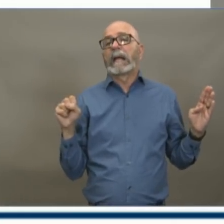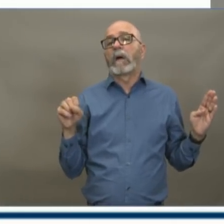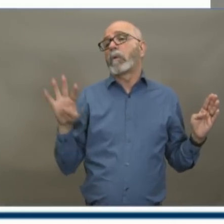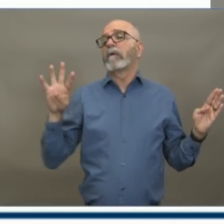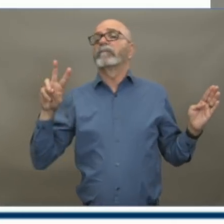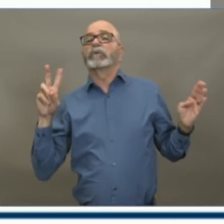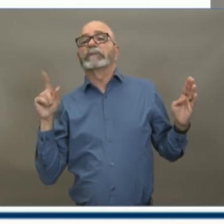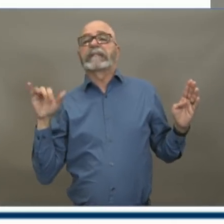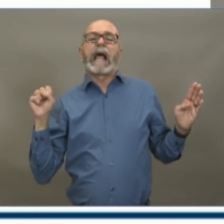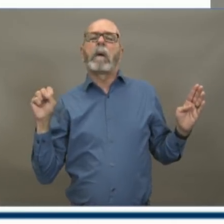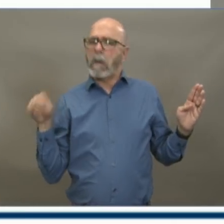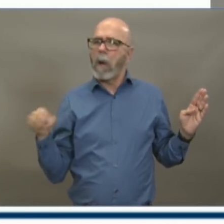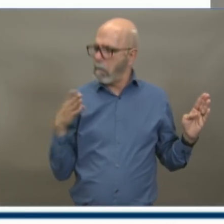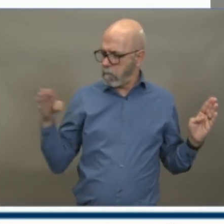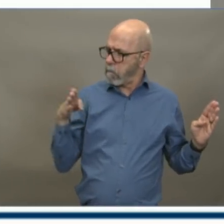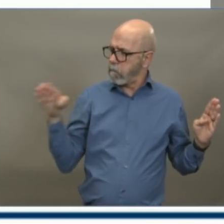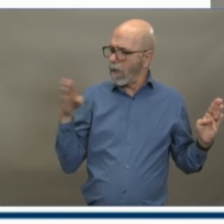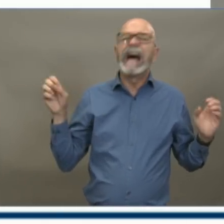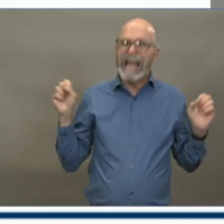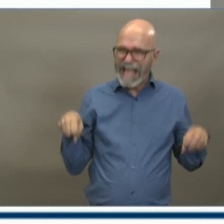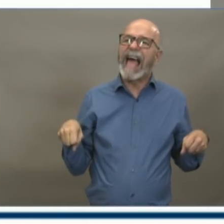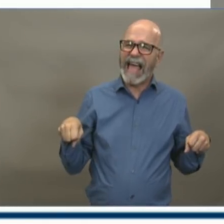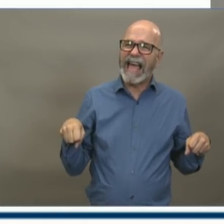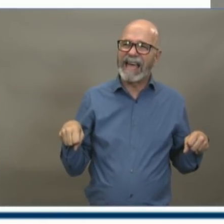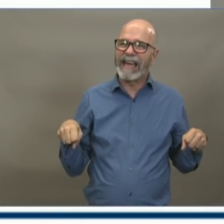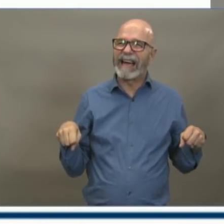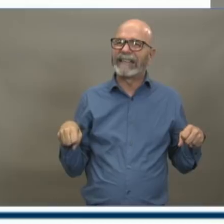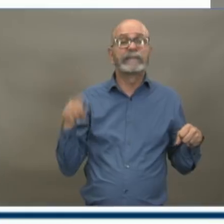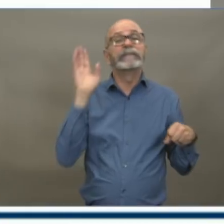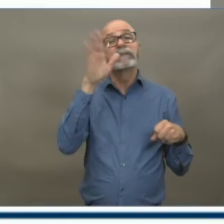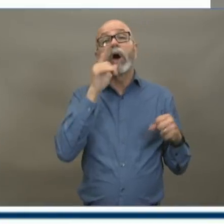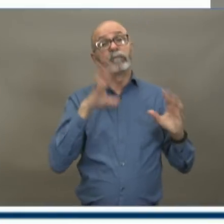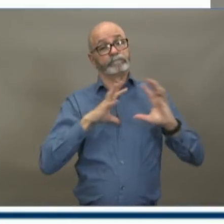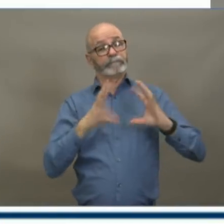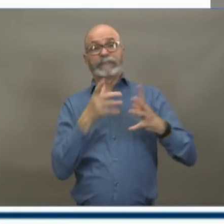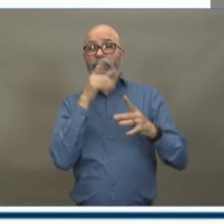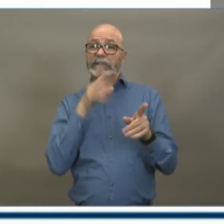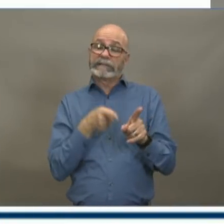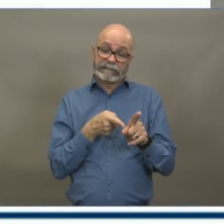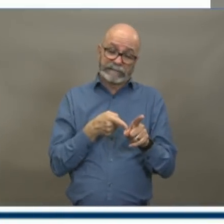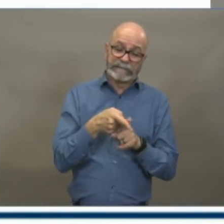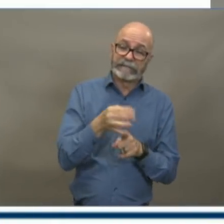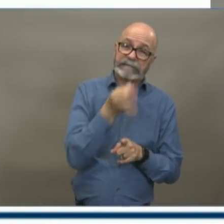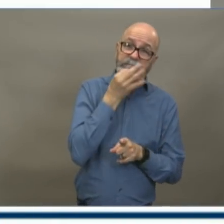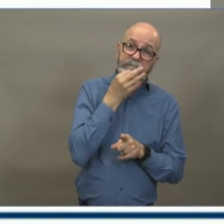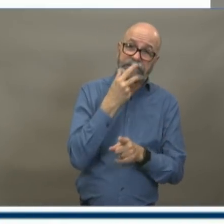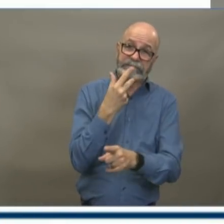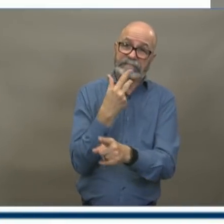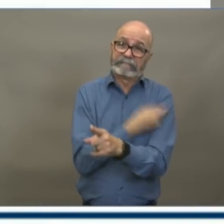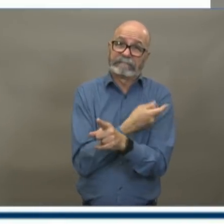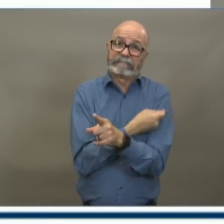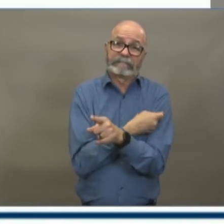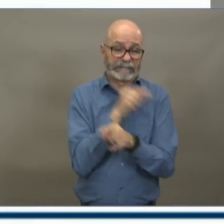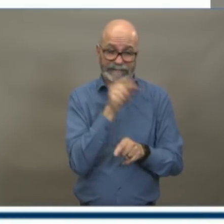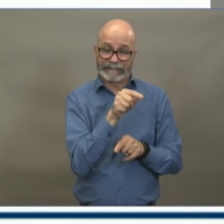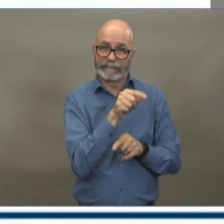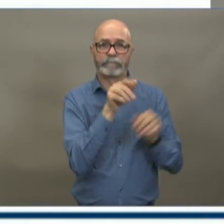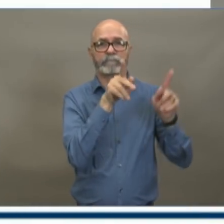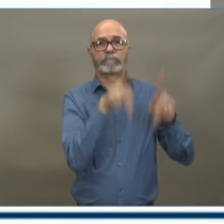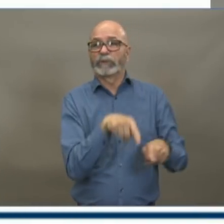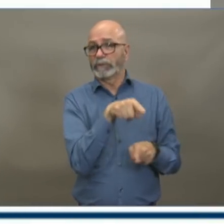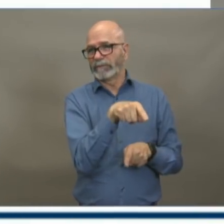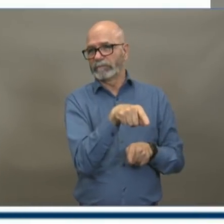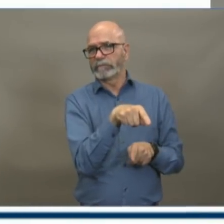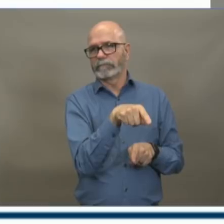program. We've also talked at our vaccine expert panel, where we have immunologists there, and they have warned